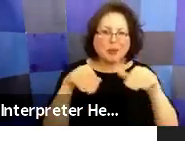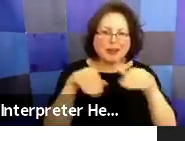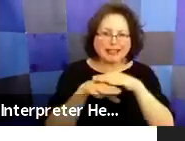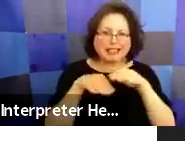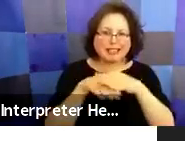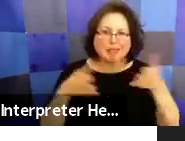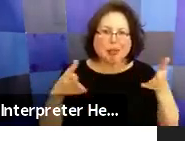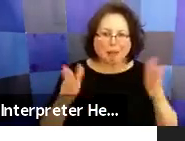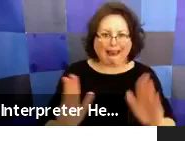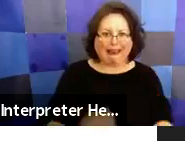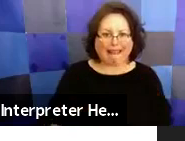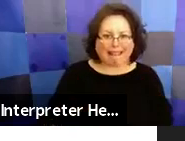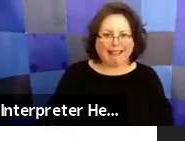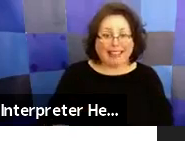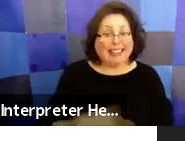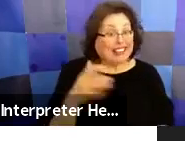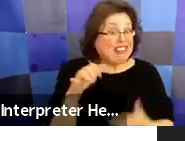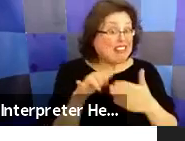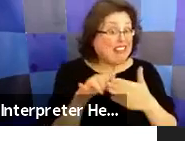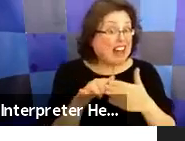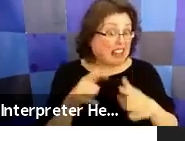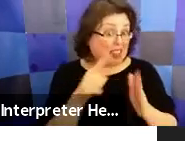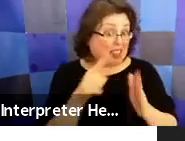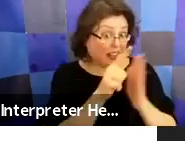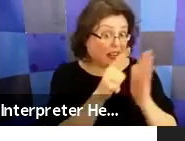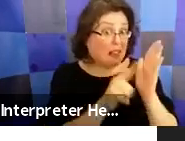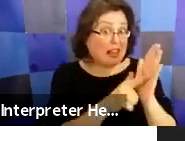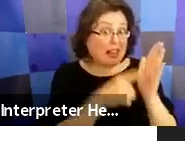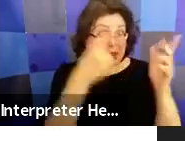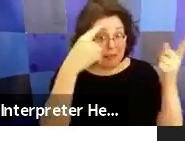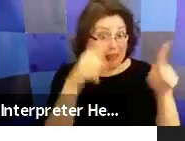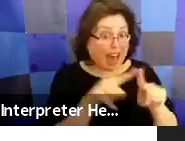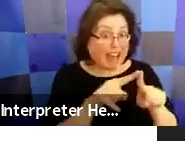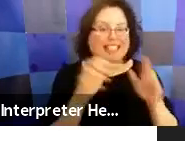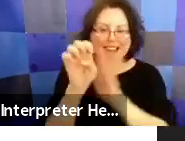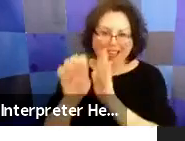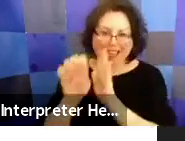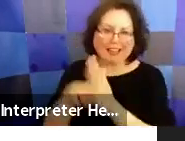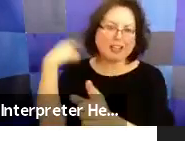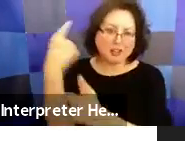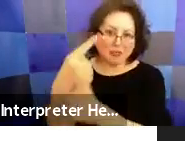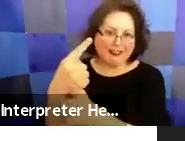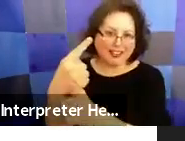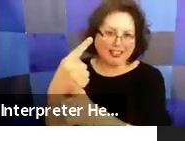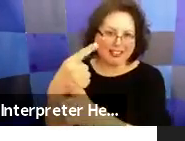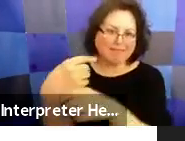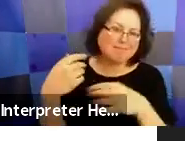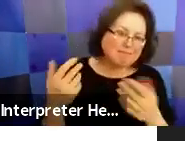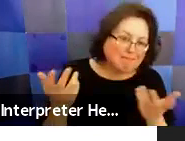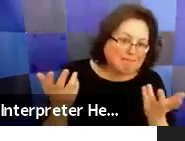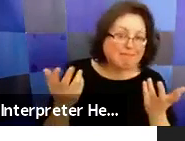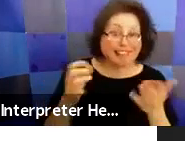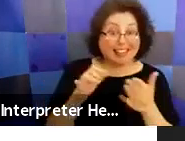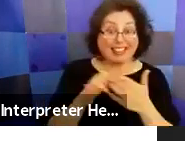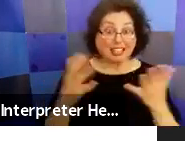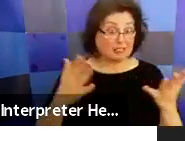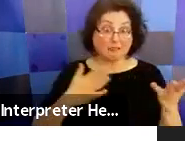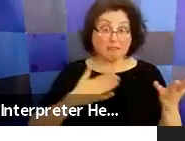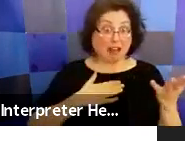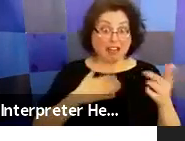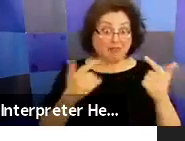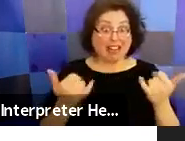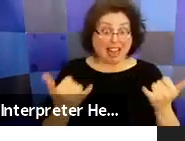way that is both legally compliant and ethically correct. So that's what I've got right now.